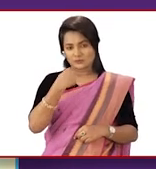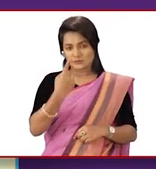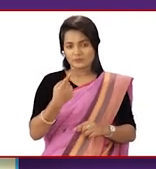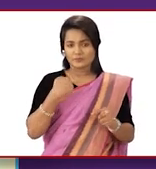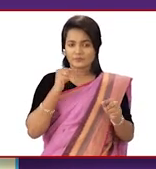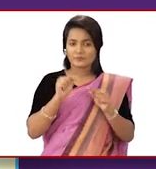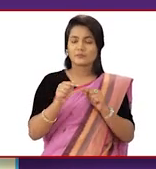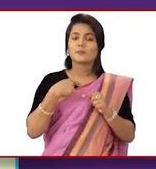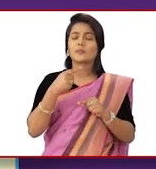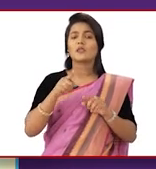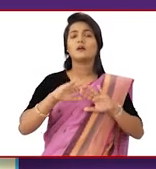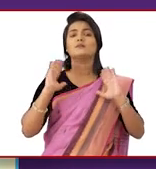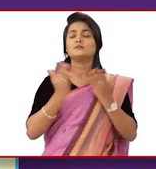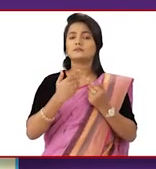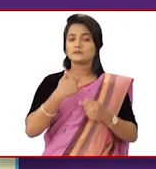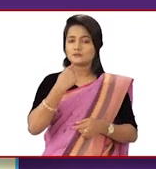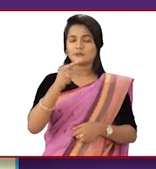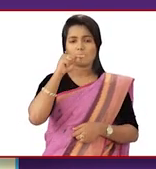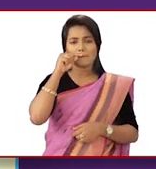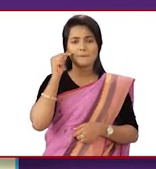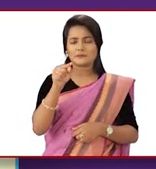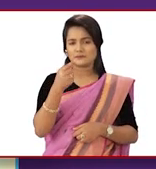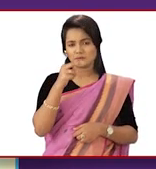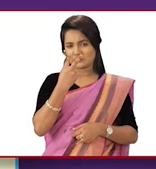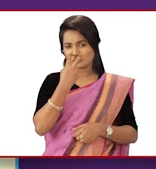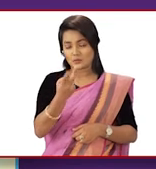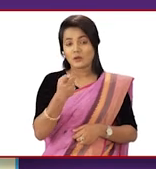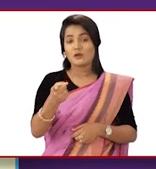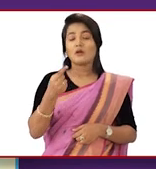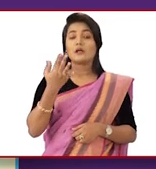to the individual level, maybe men are not seeing the value